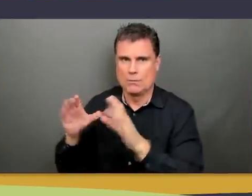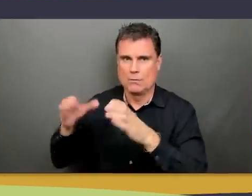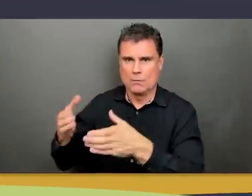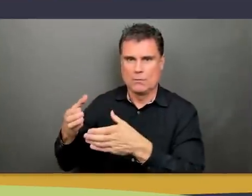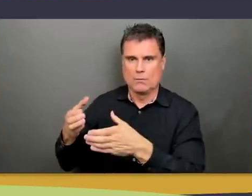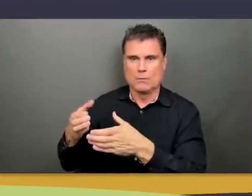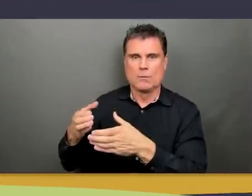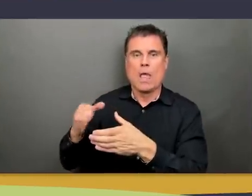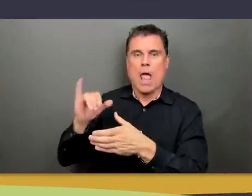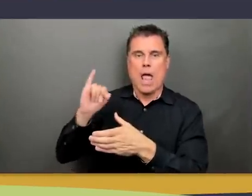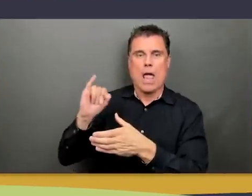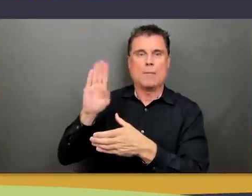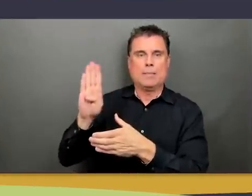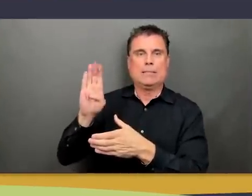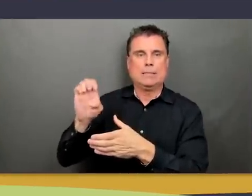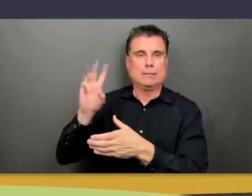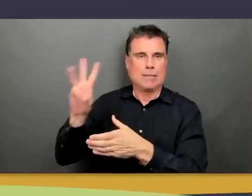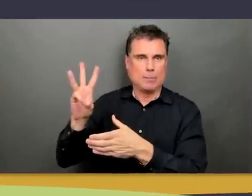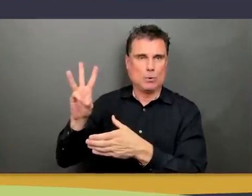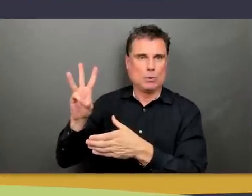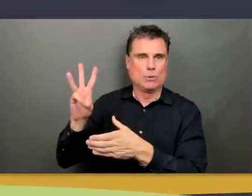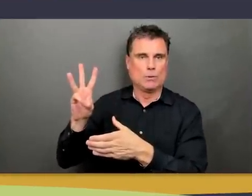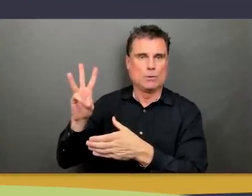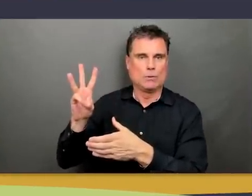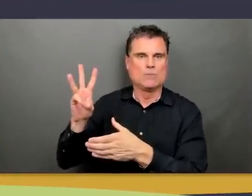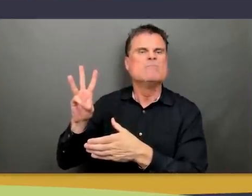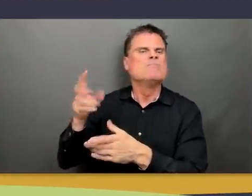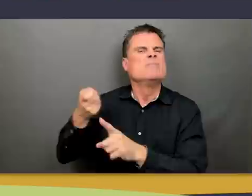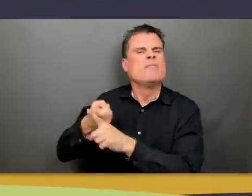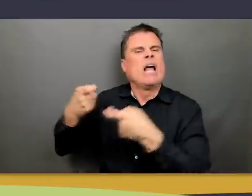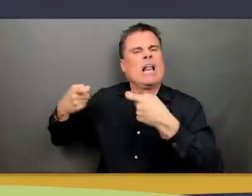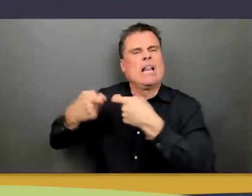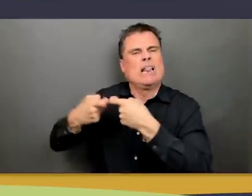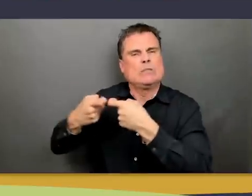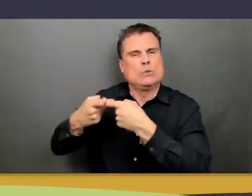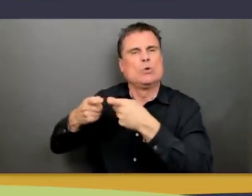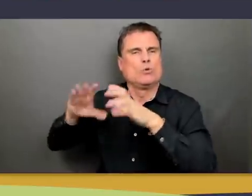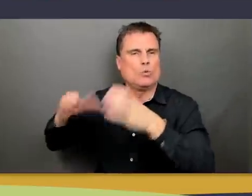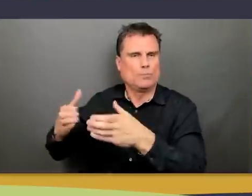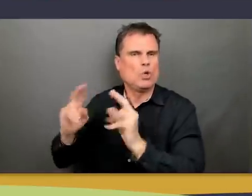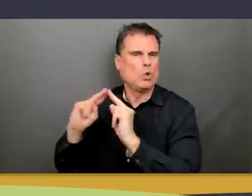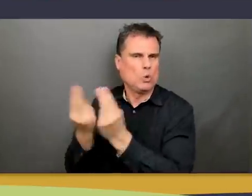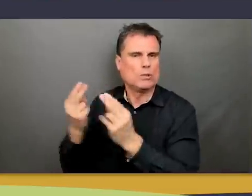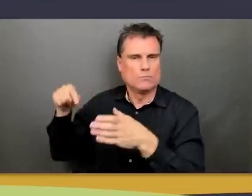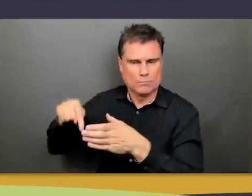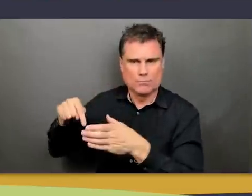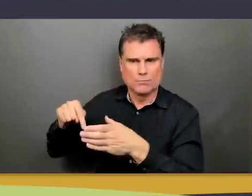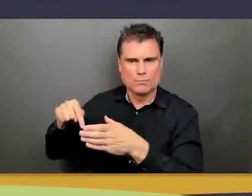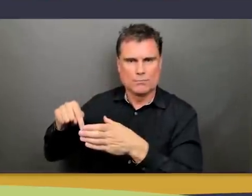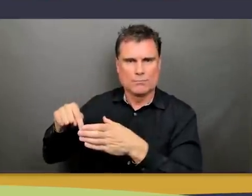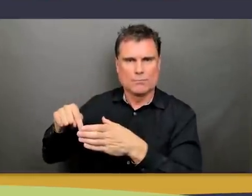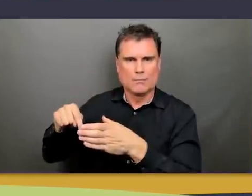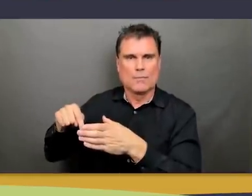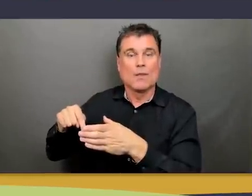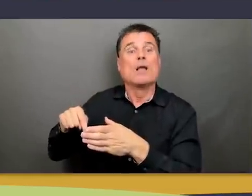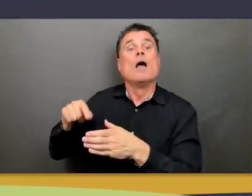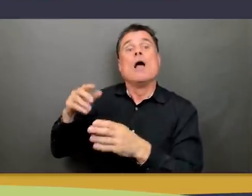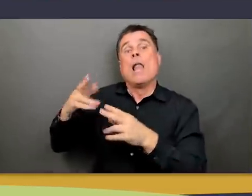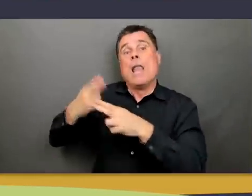work to get more women into the trades and break down construction culture, especially for Indigenous and immigrant